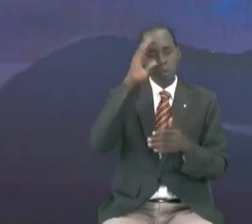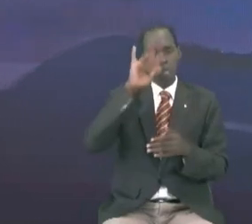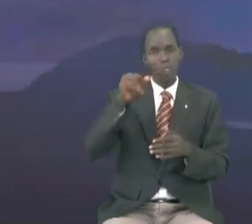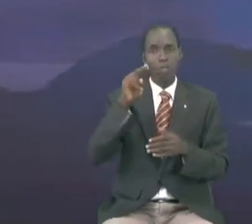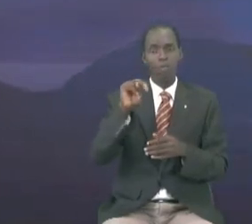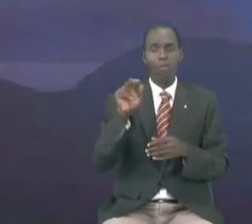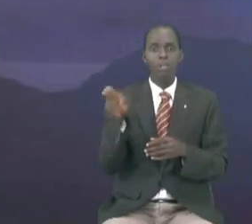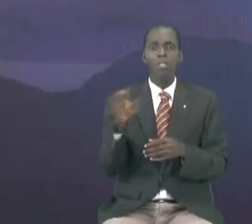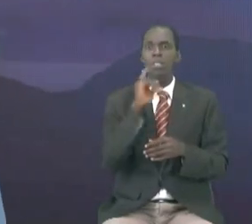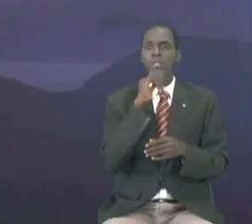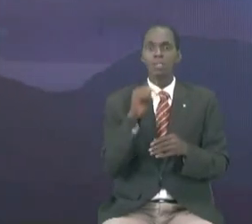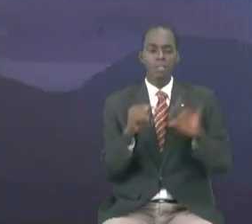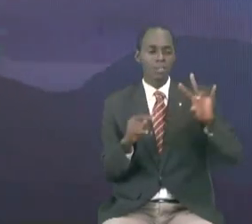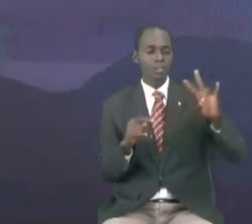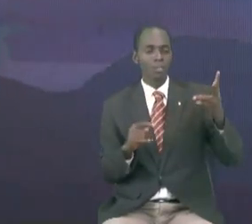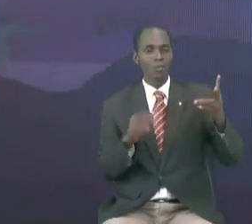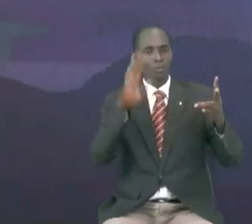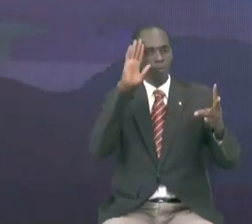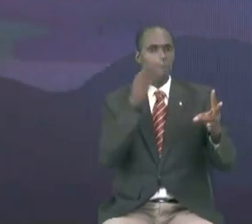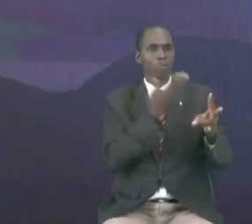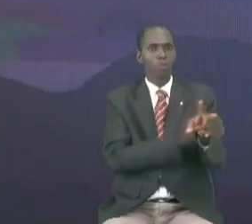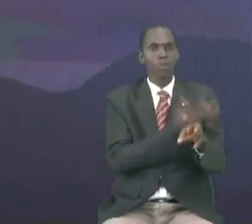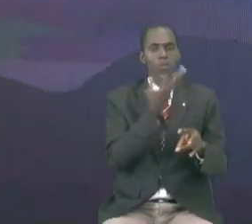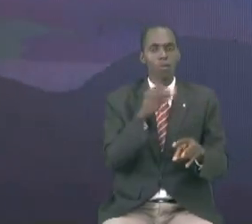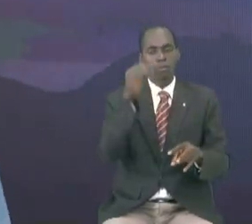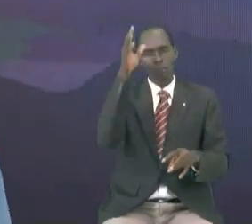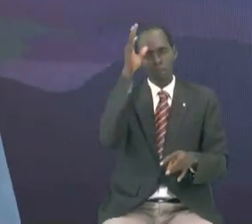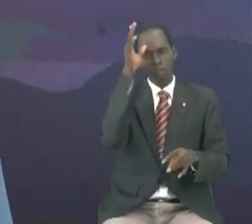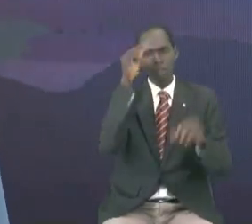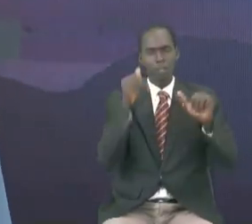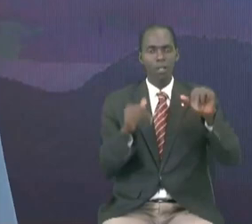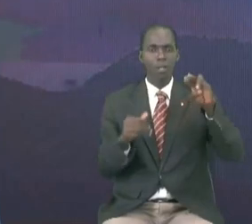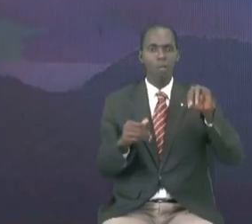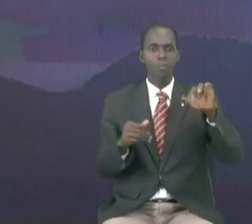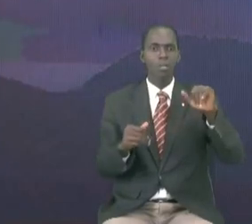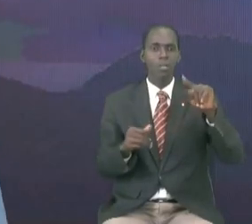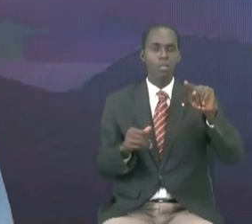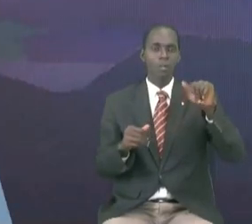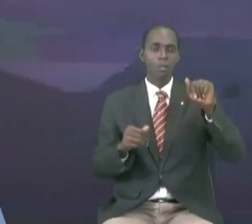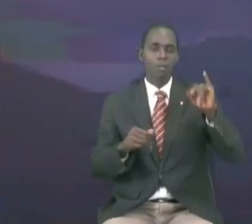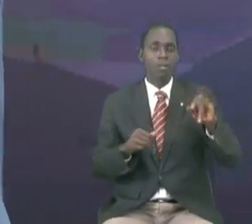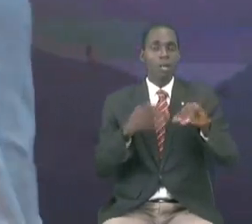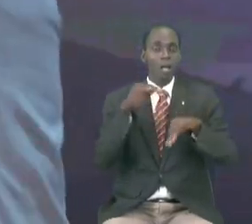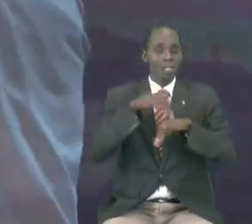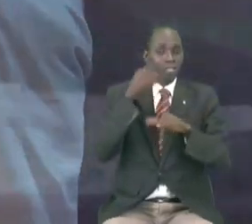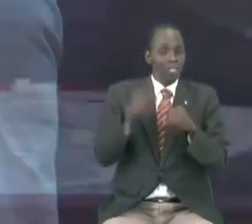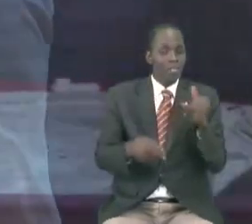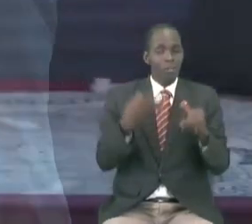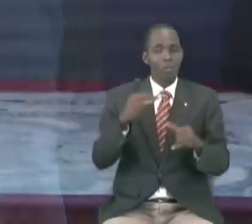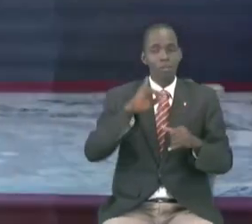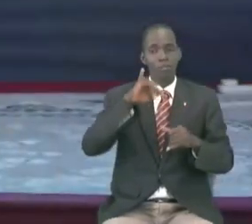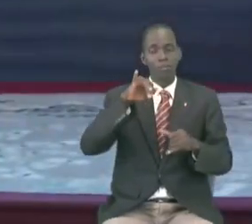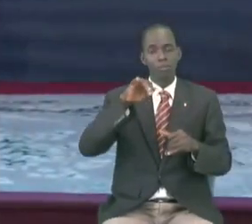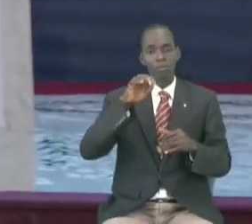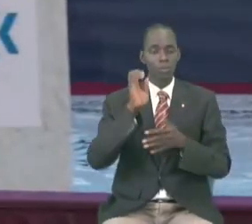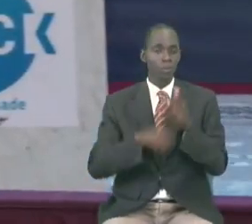chapter 1, he stands for Christ, the only begotten son of God. At the end,